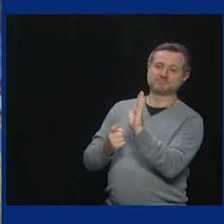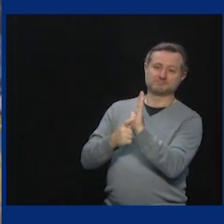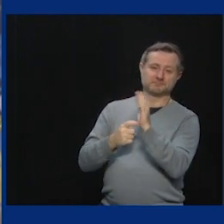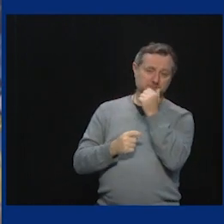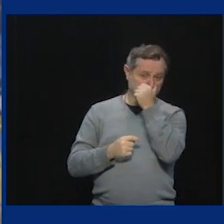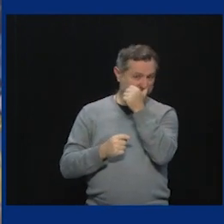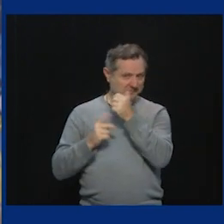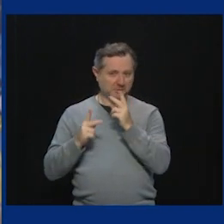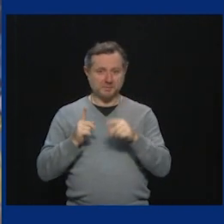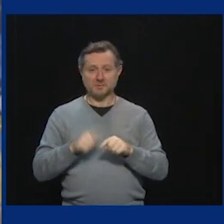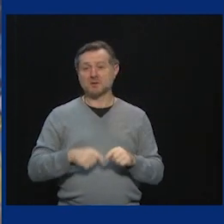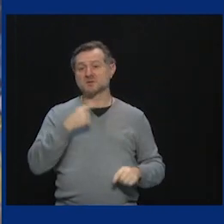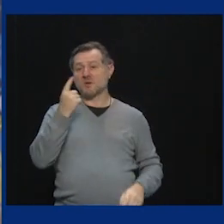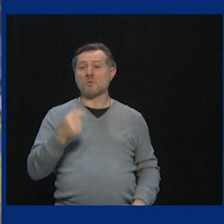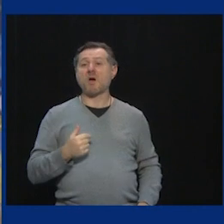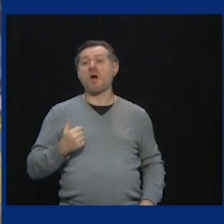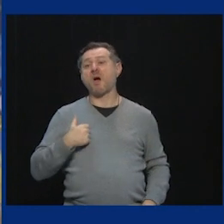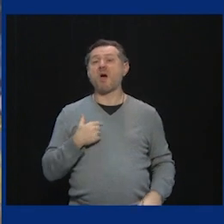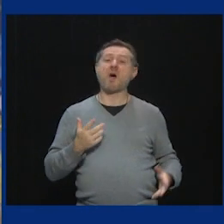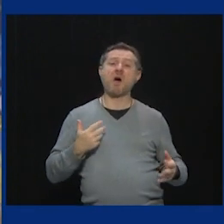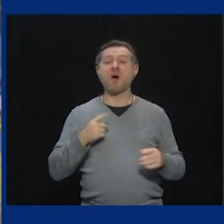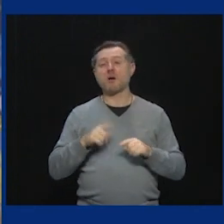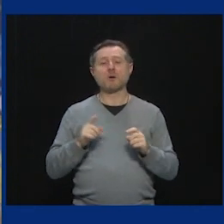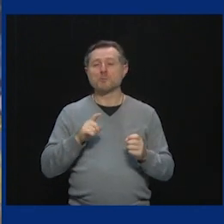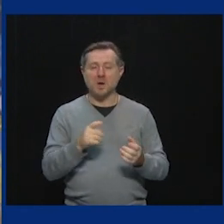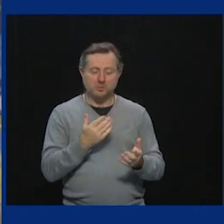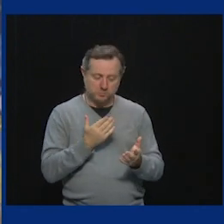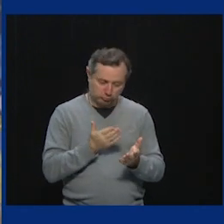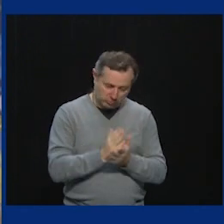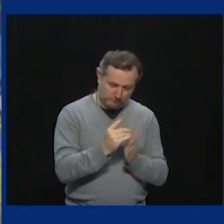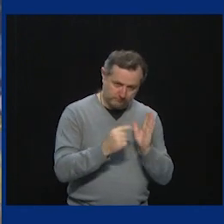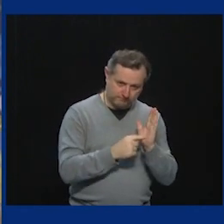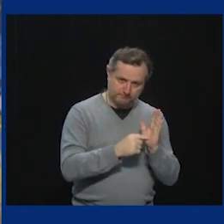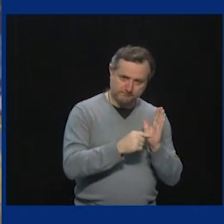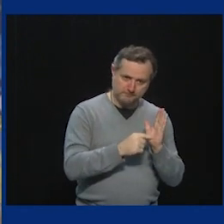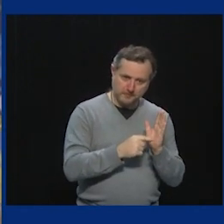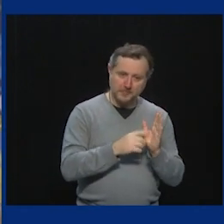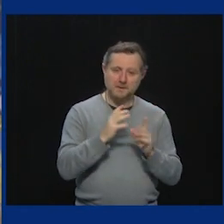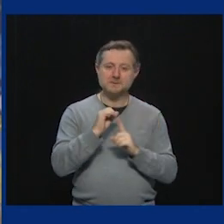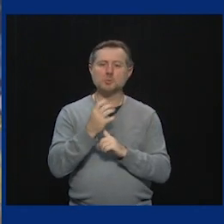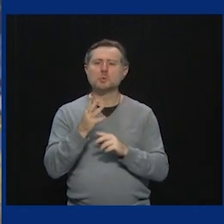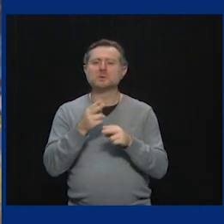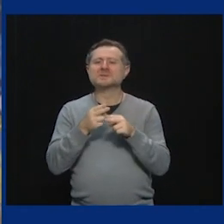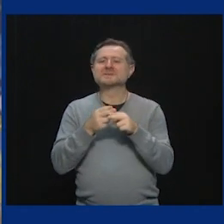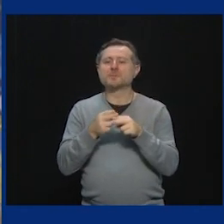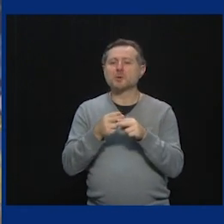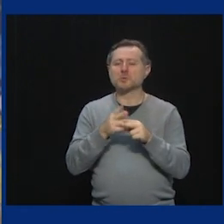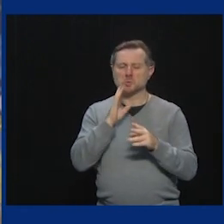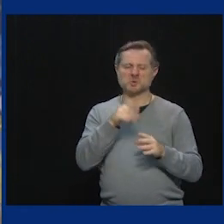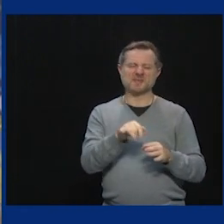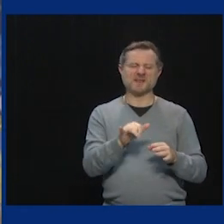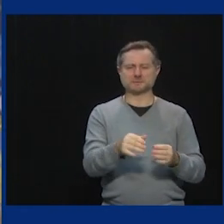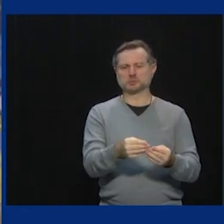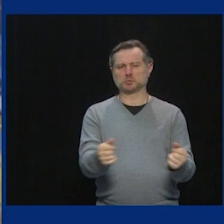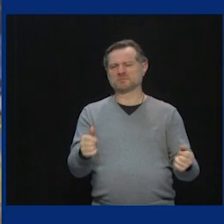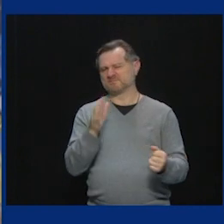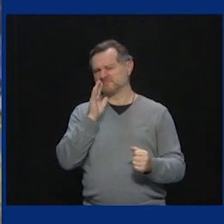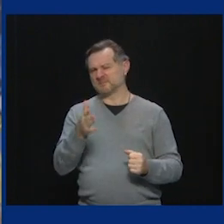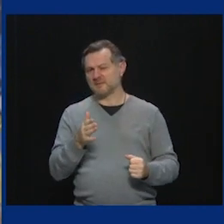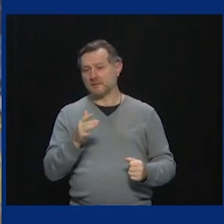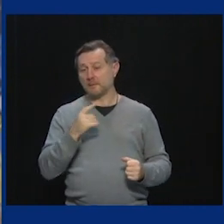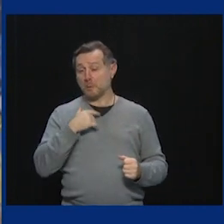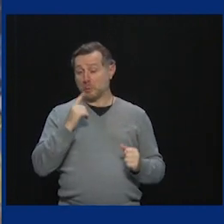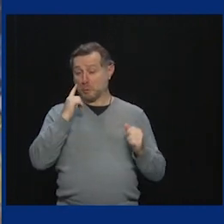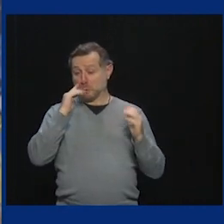entitled to this. So that's a temporary situation which will be resolved. We had hoped that we'd be in court this